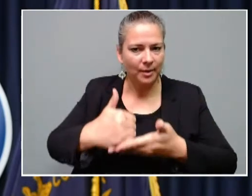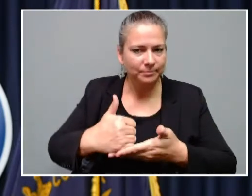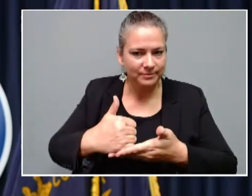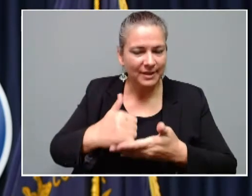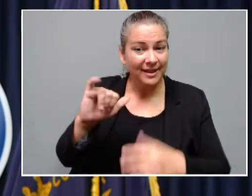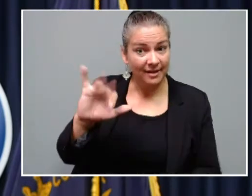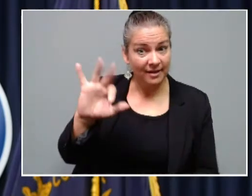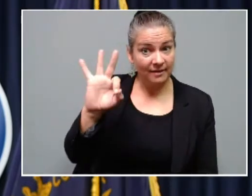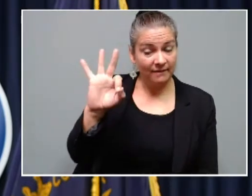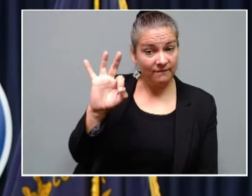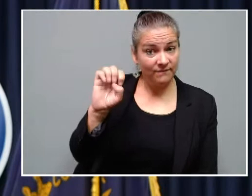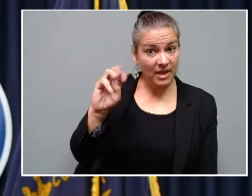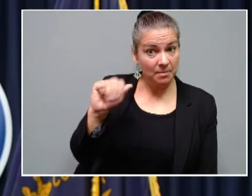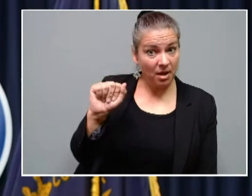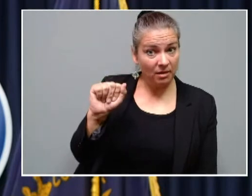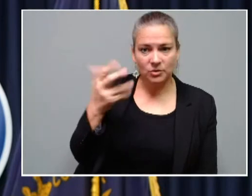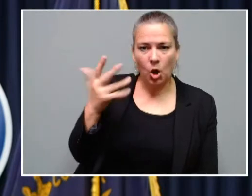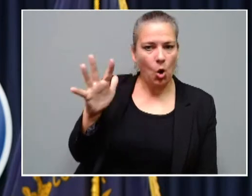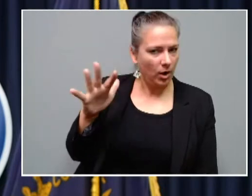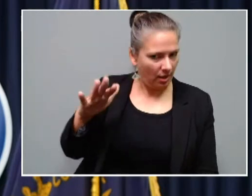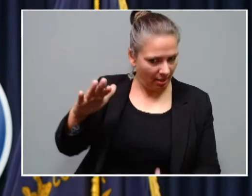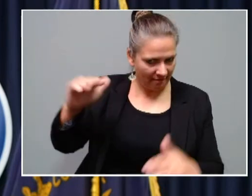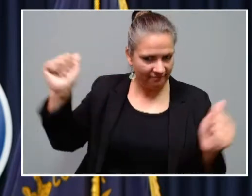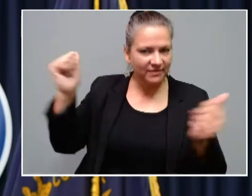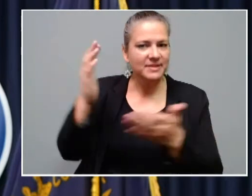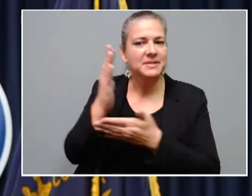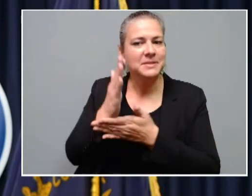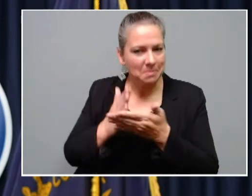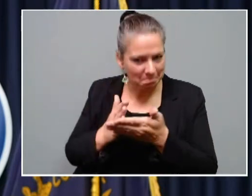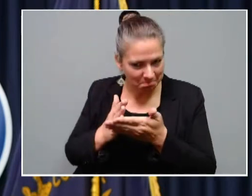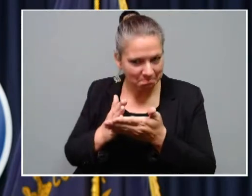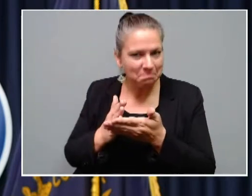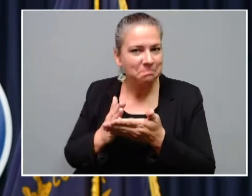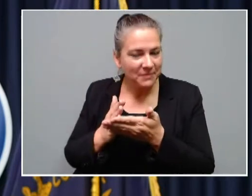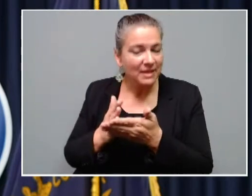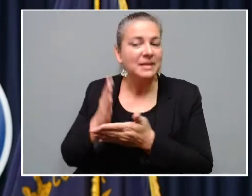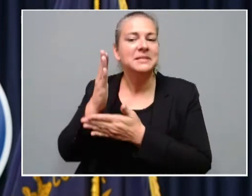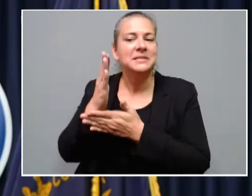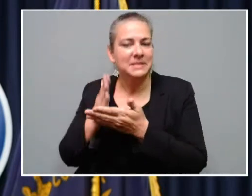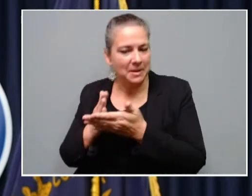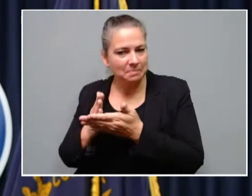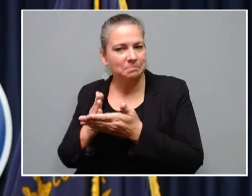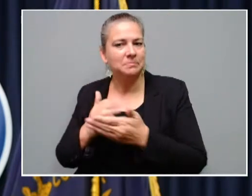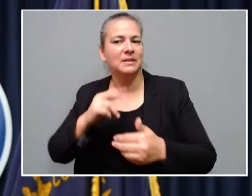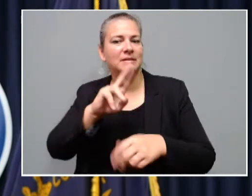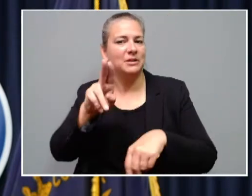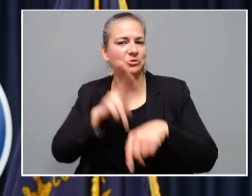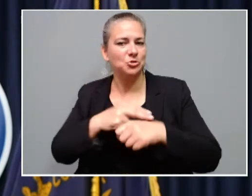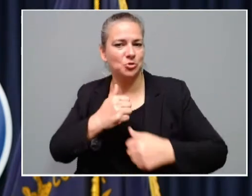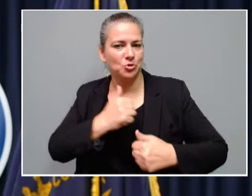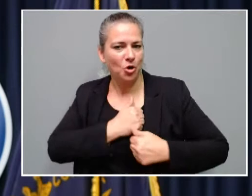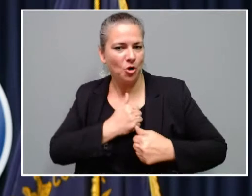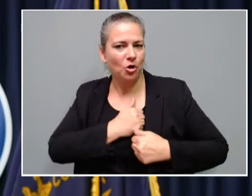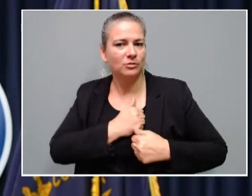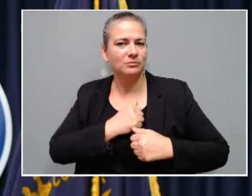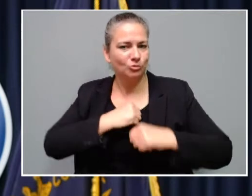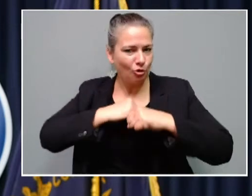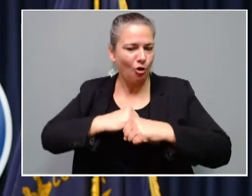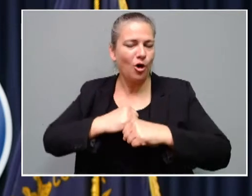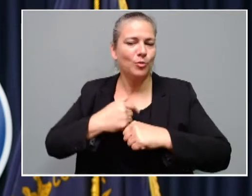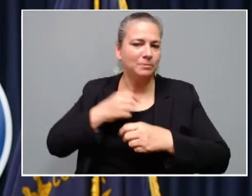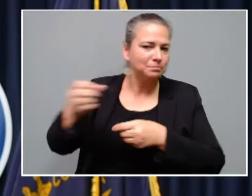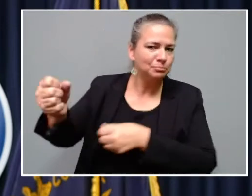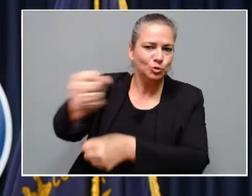already gone. Some of it is on extension. We have moved the Guard around to different places in the state. It is